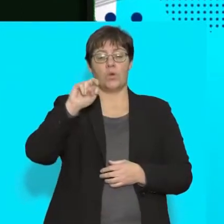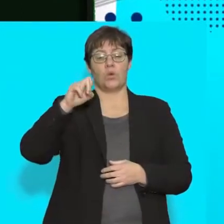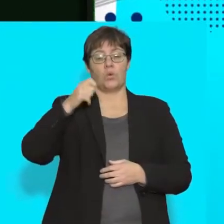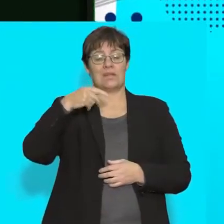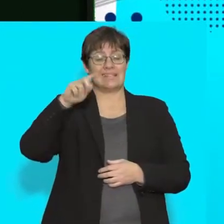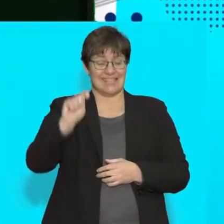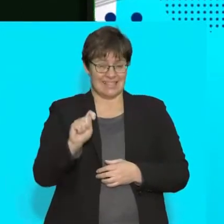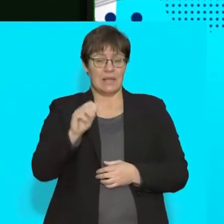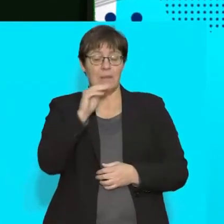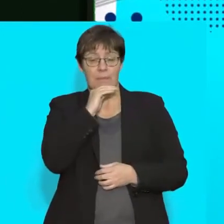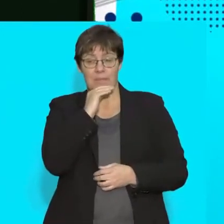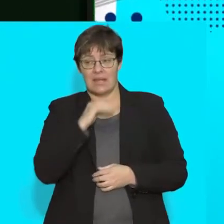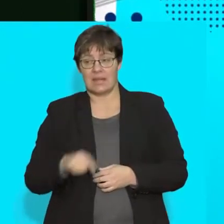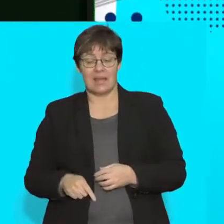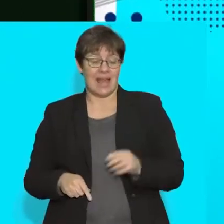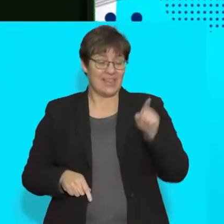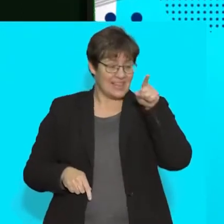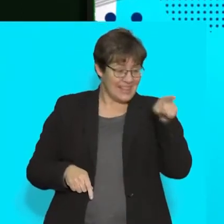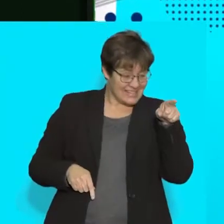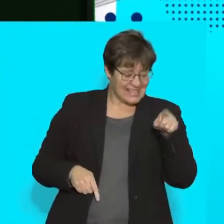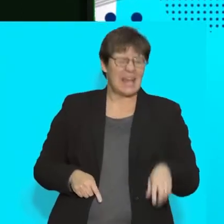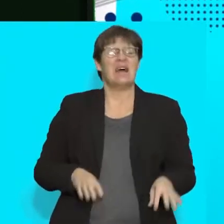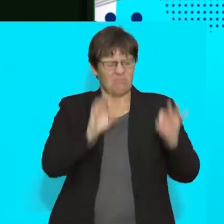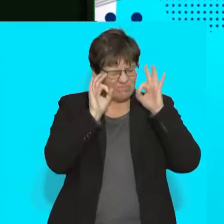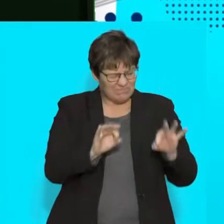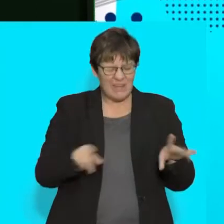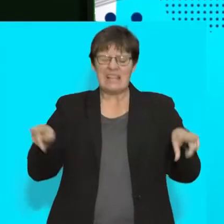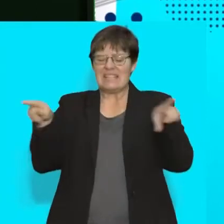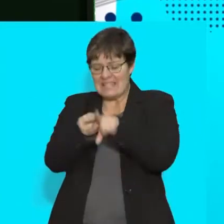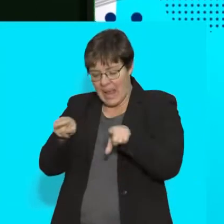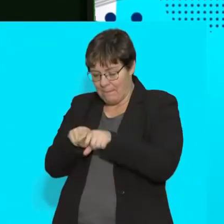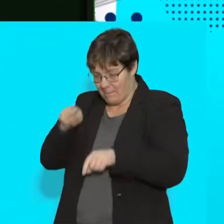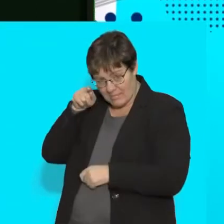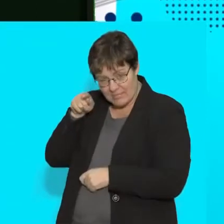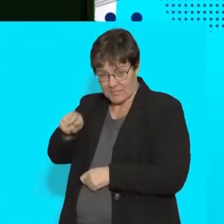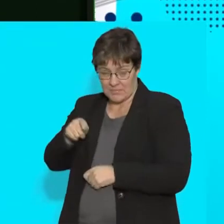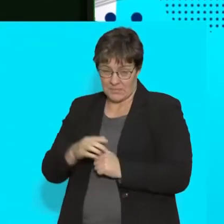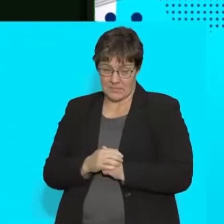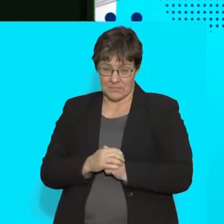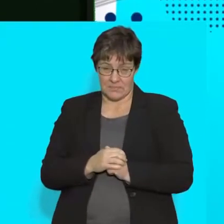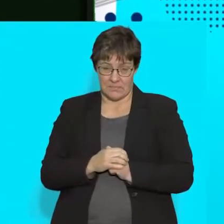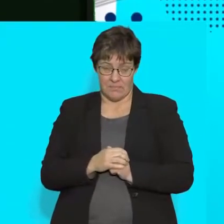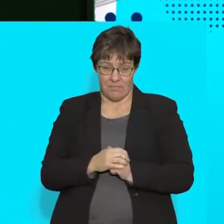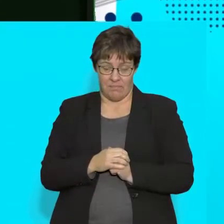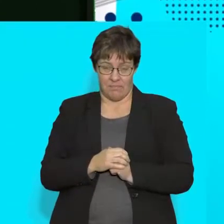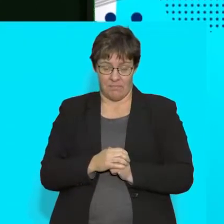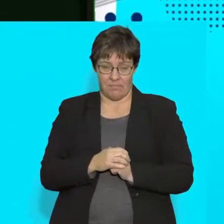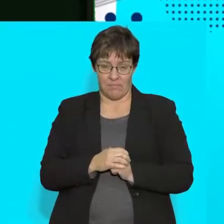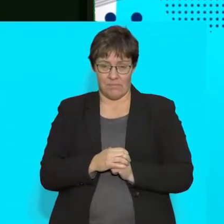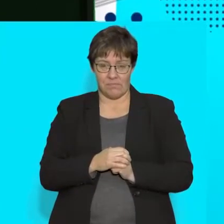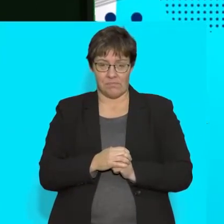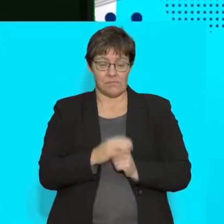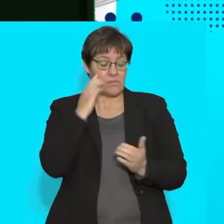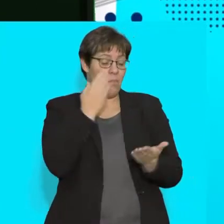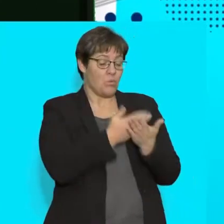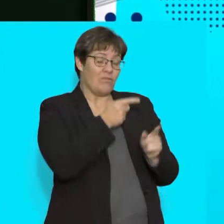congruency simply means this thing is the same, exactly the same as this thing. You see, so